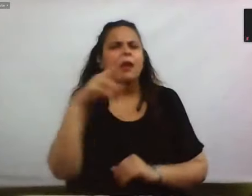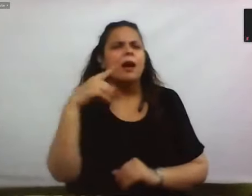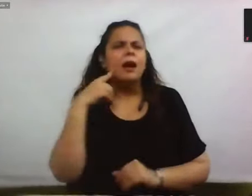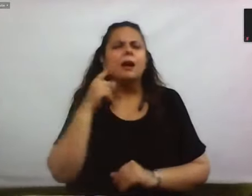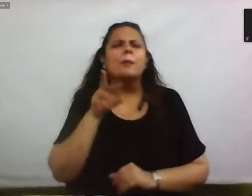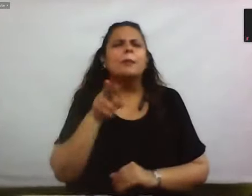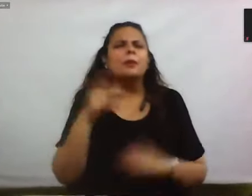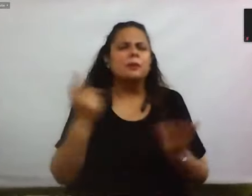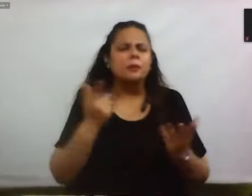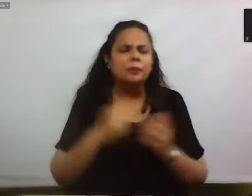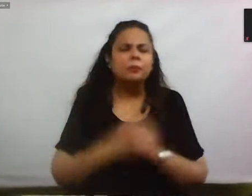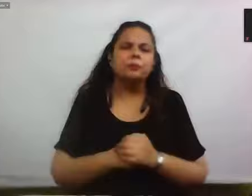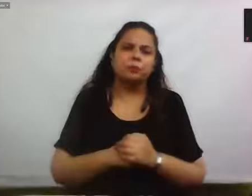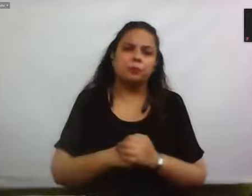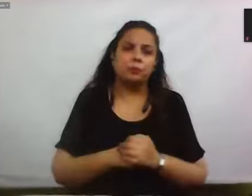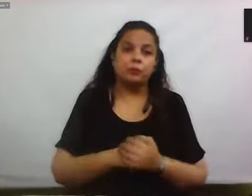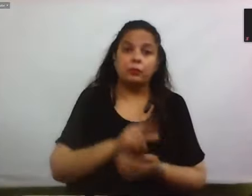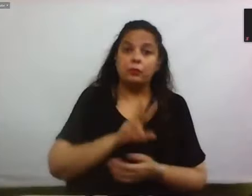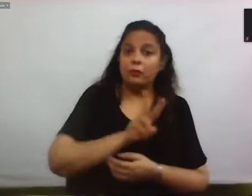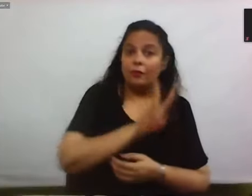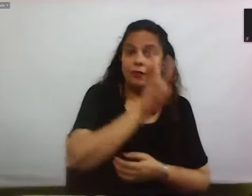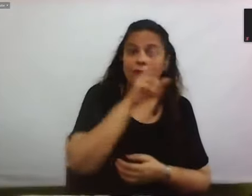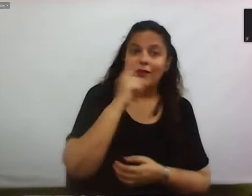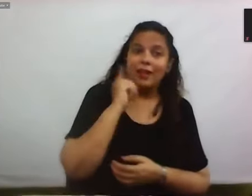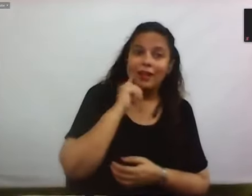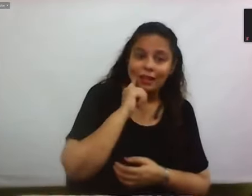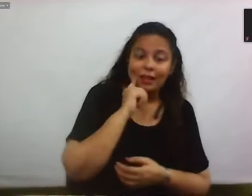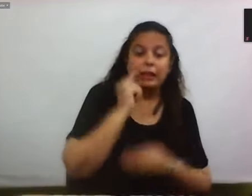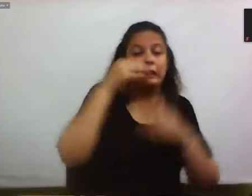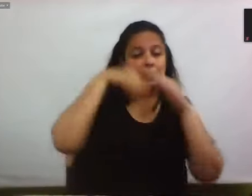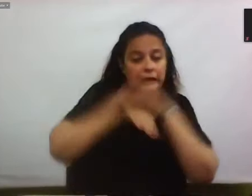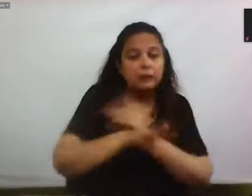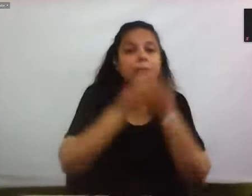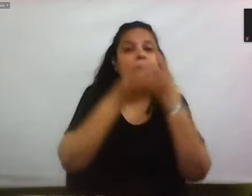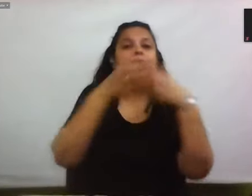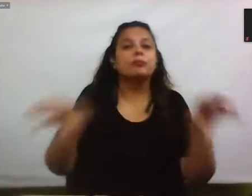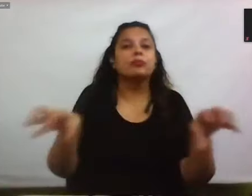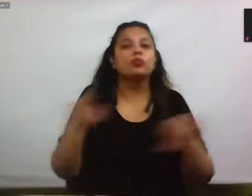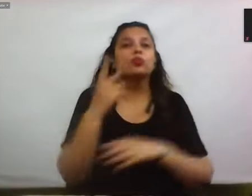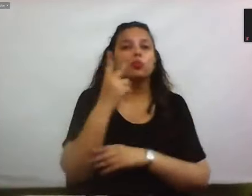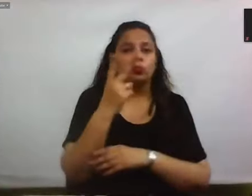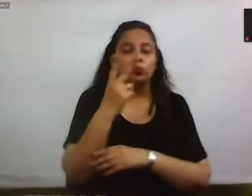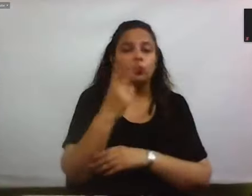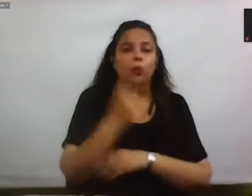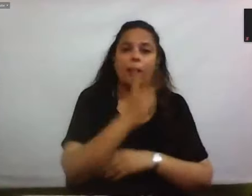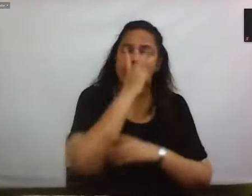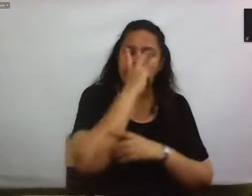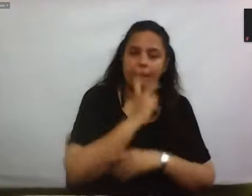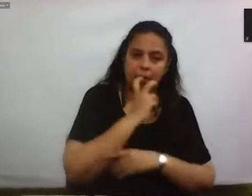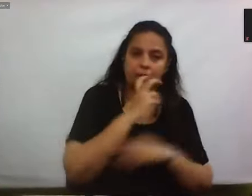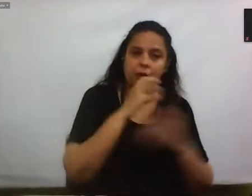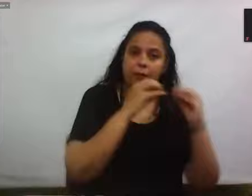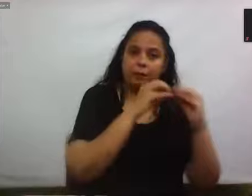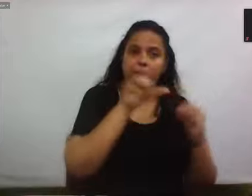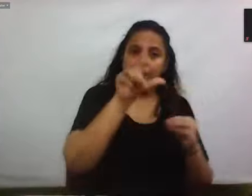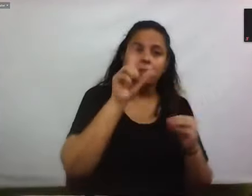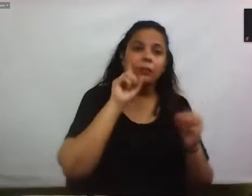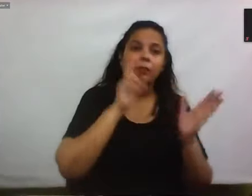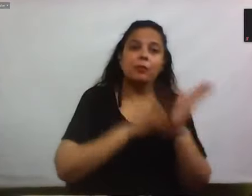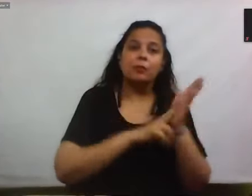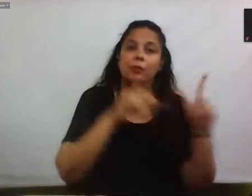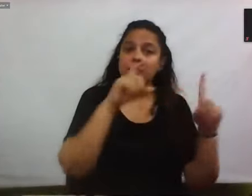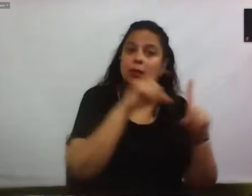have divided visual impairment into two categories, blindness and low vision. Blindness is a condition